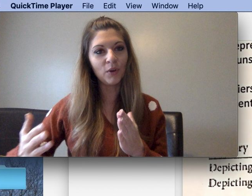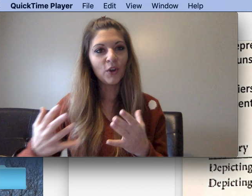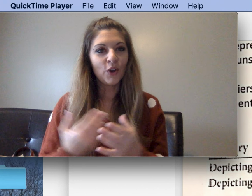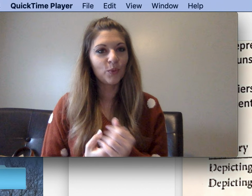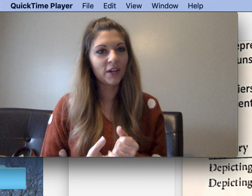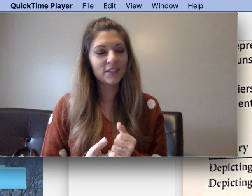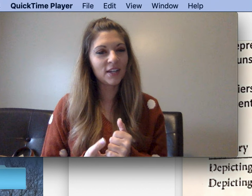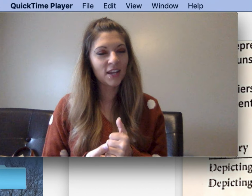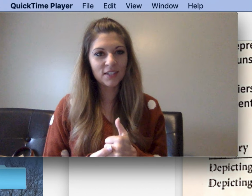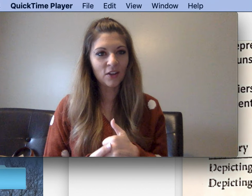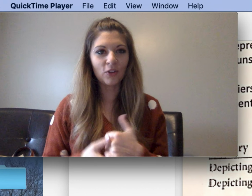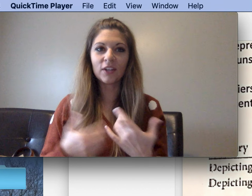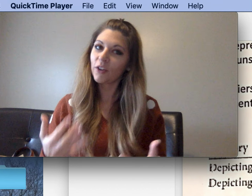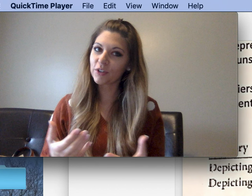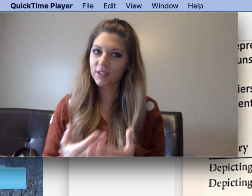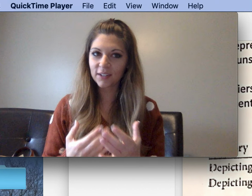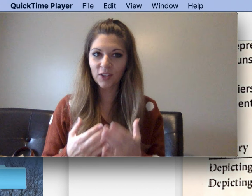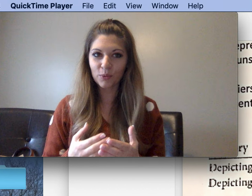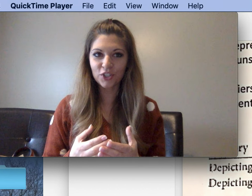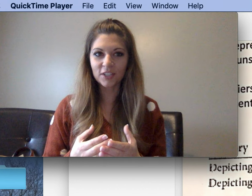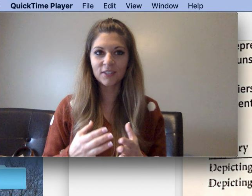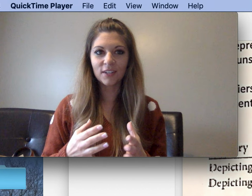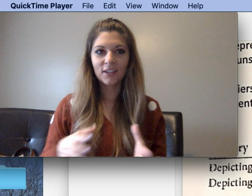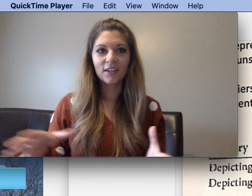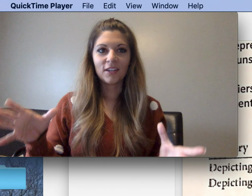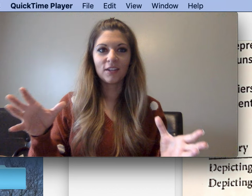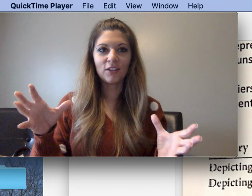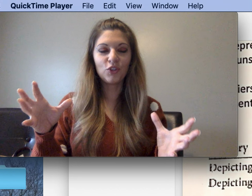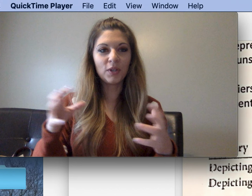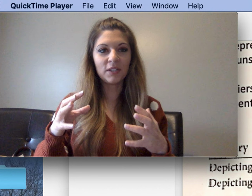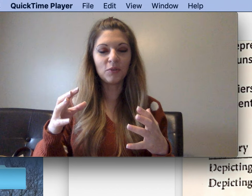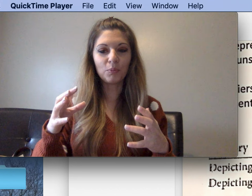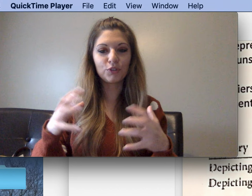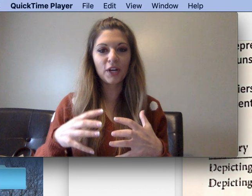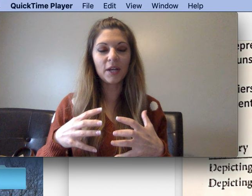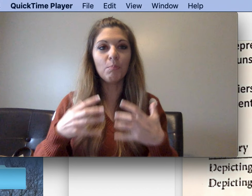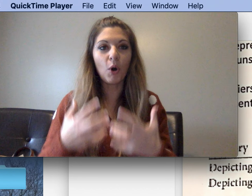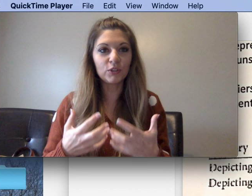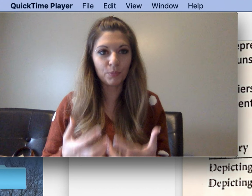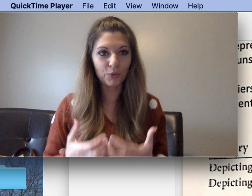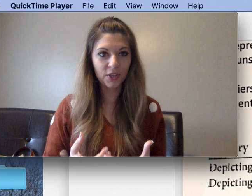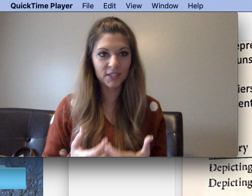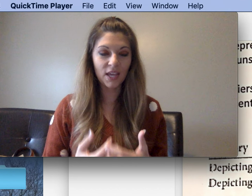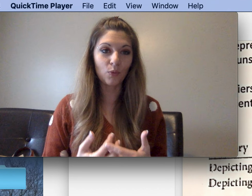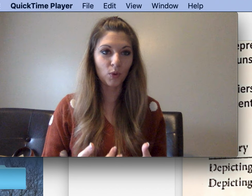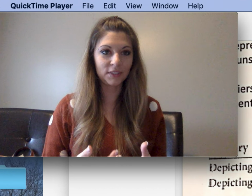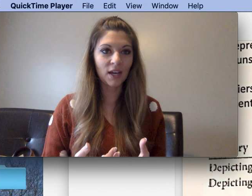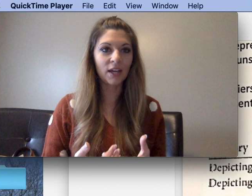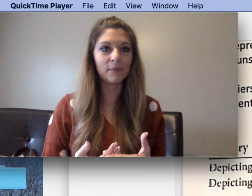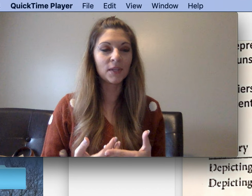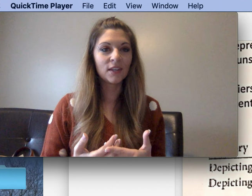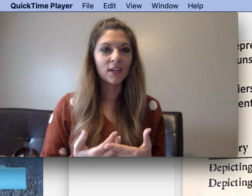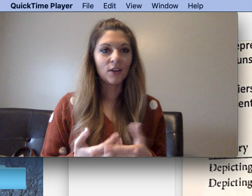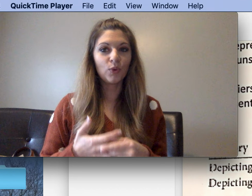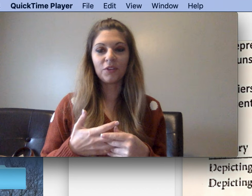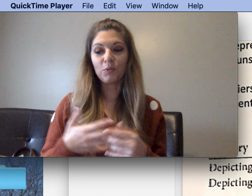time. Whereas in ASL and other signed languages, you can portray multiple things at one